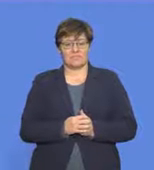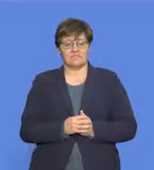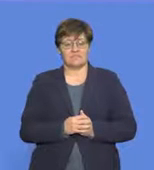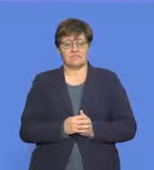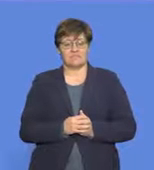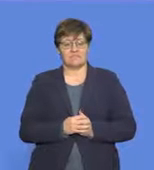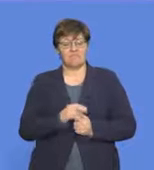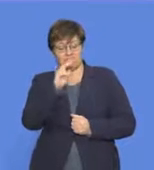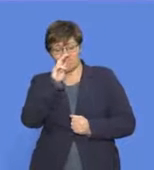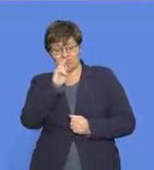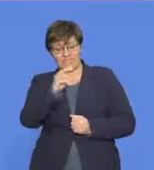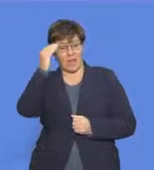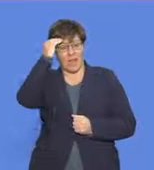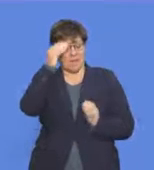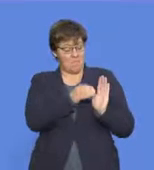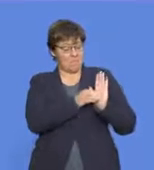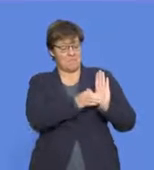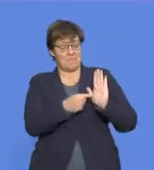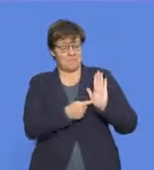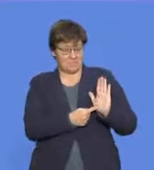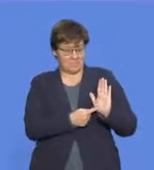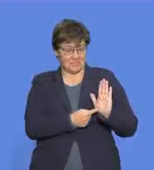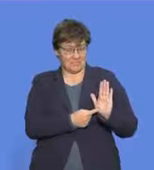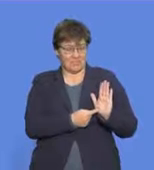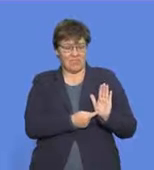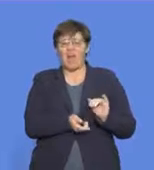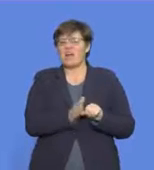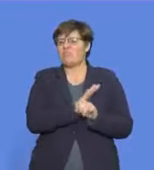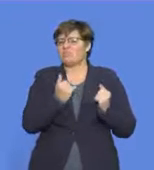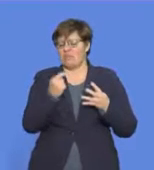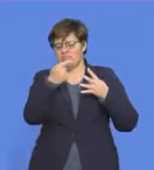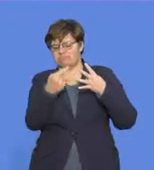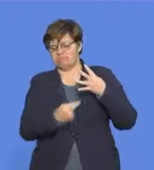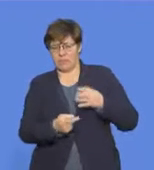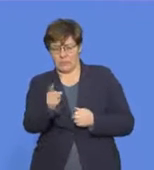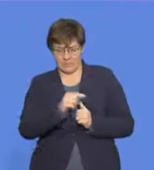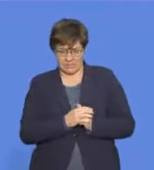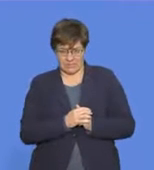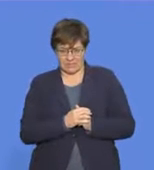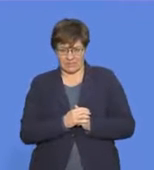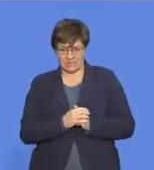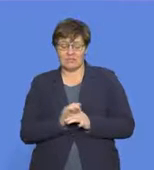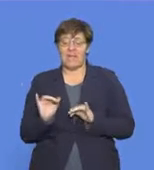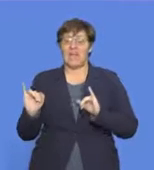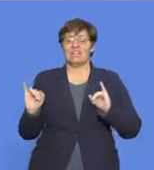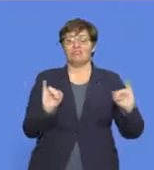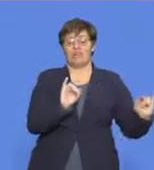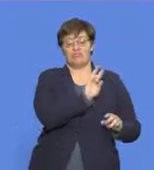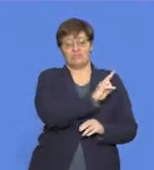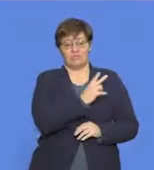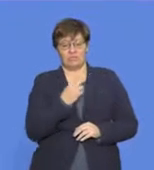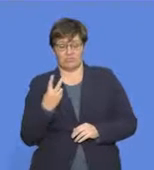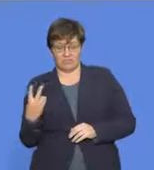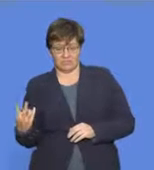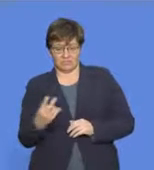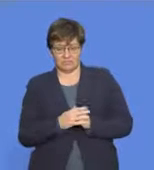All right, we're going to have a look at the concepts that we're going to cover today in the introduction to evolution.